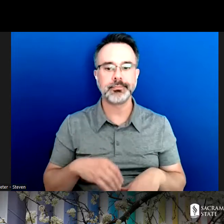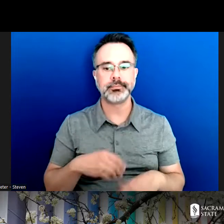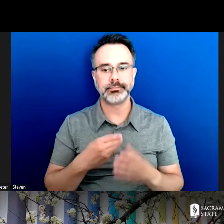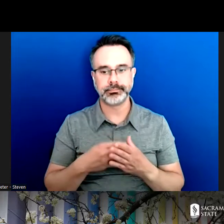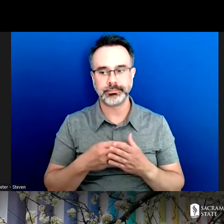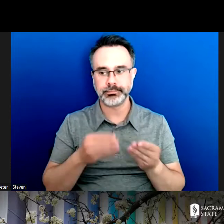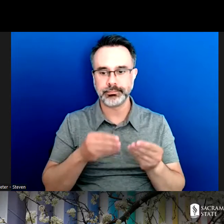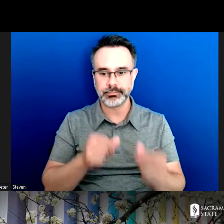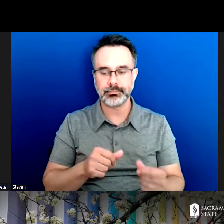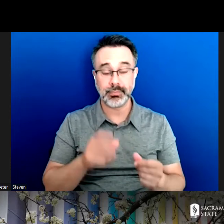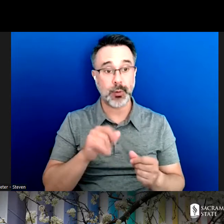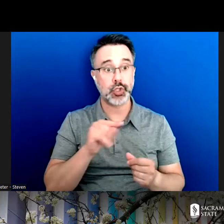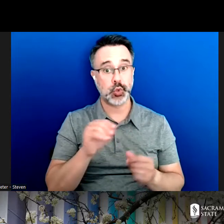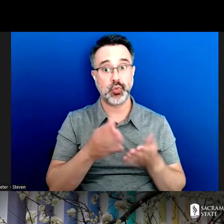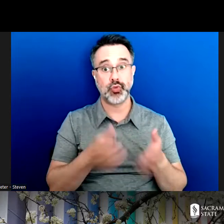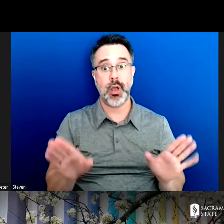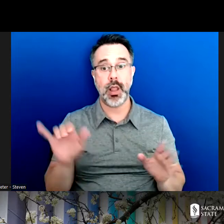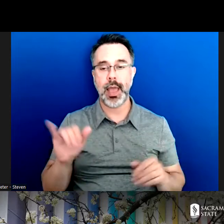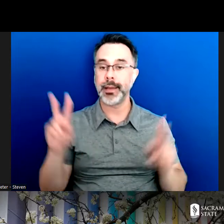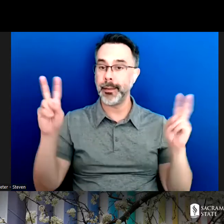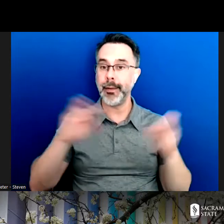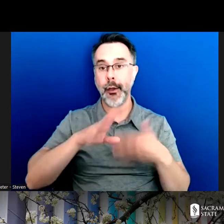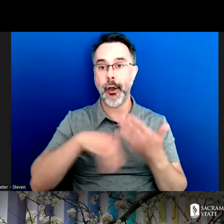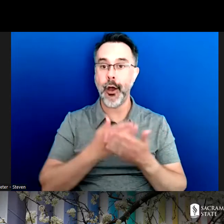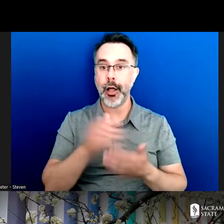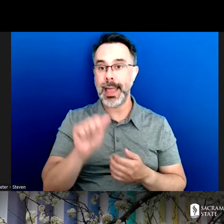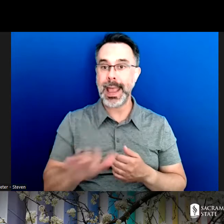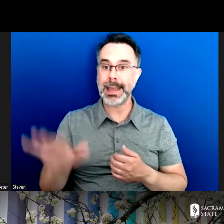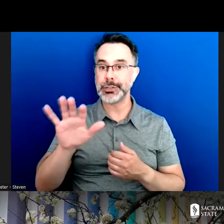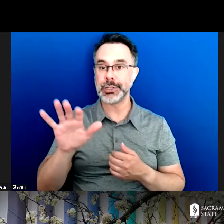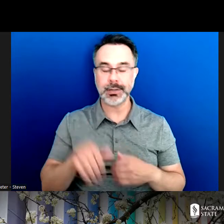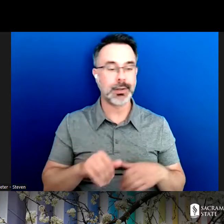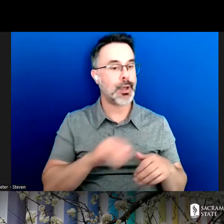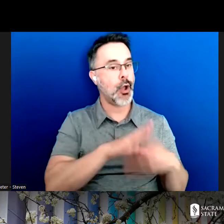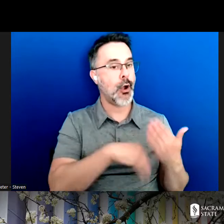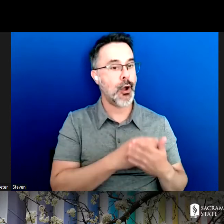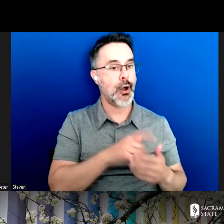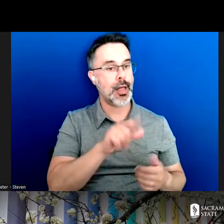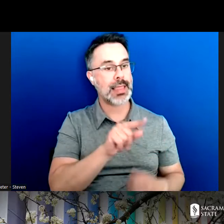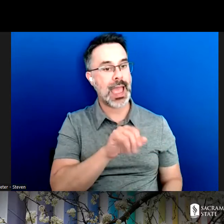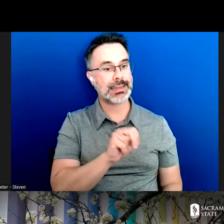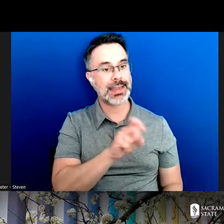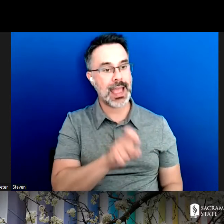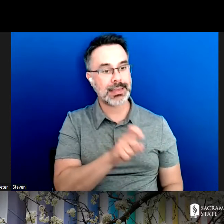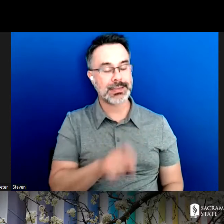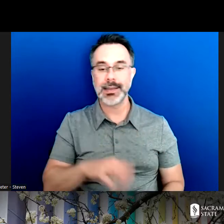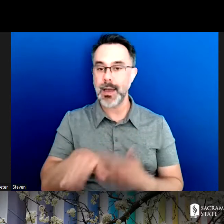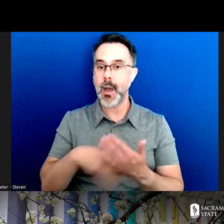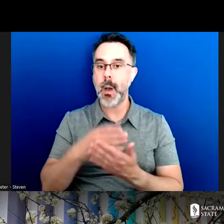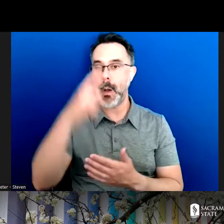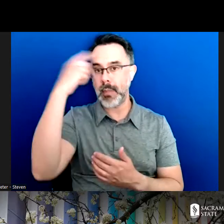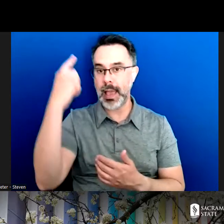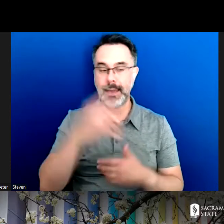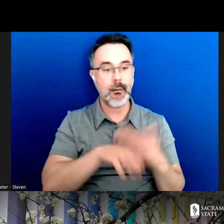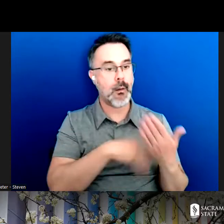that are too broad, such as all Asian communities, all Latinx, all Black, all urban or all rural communities, or